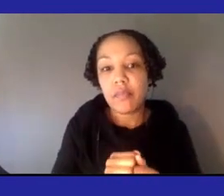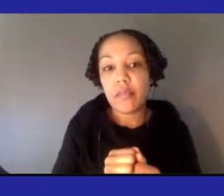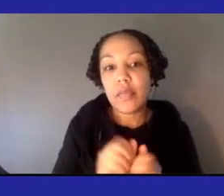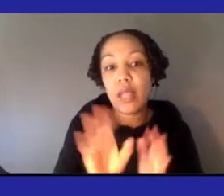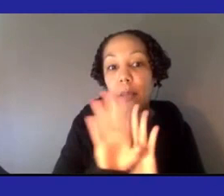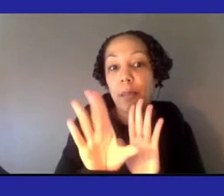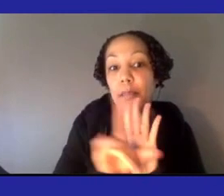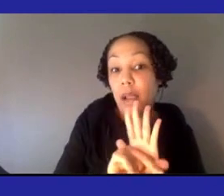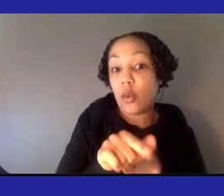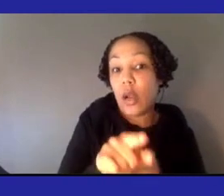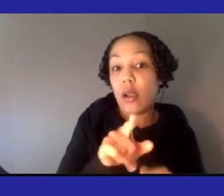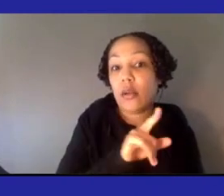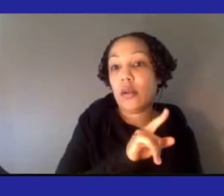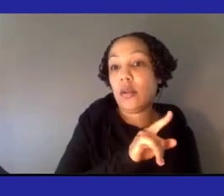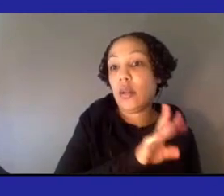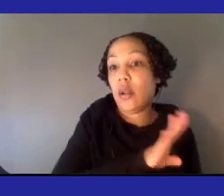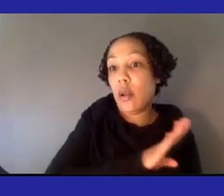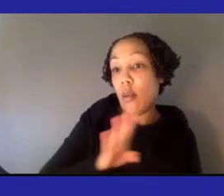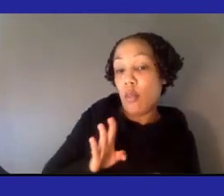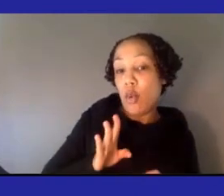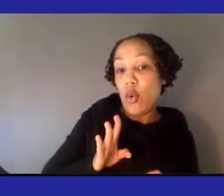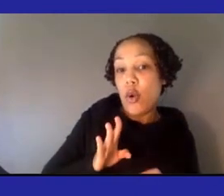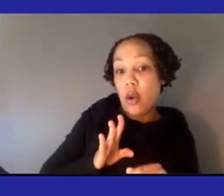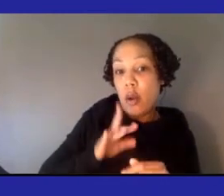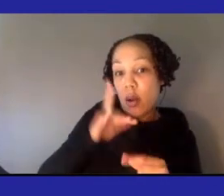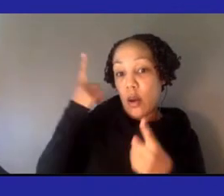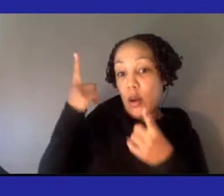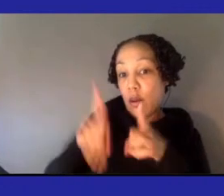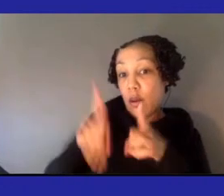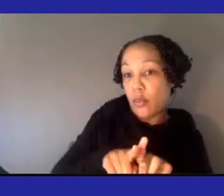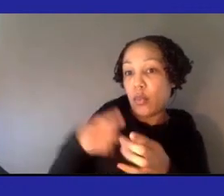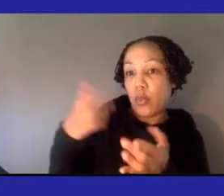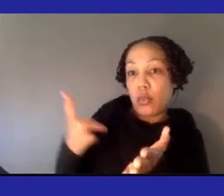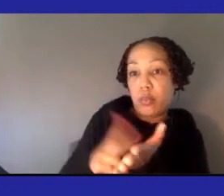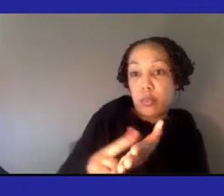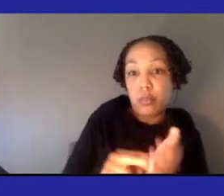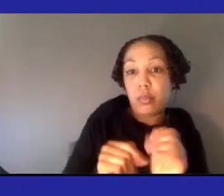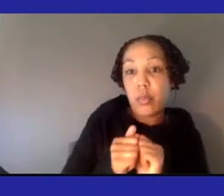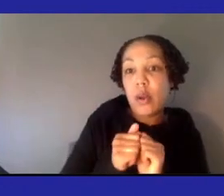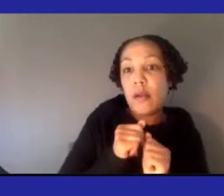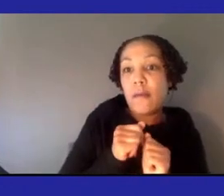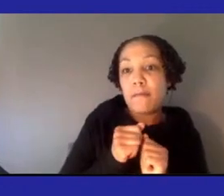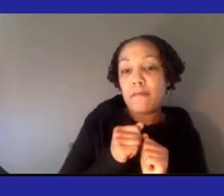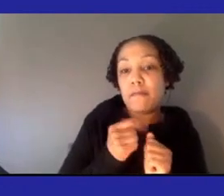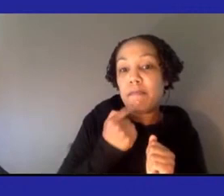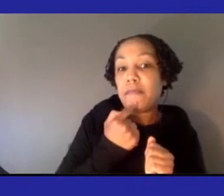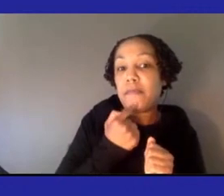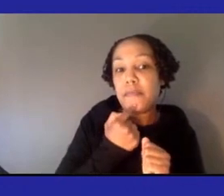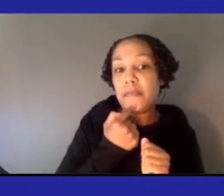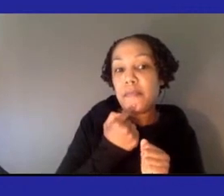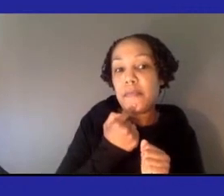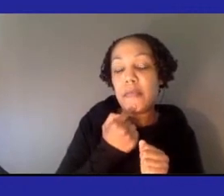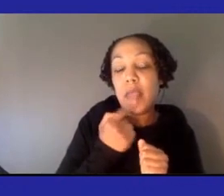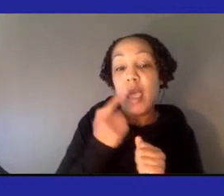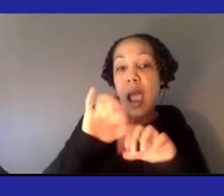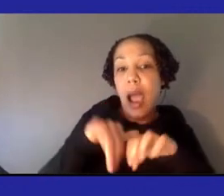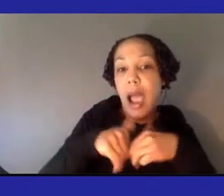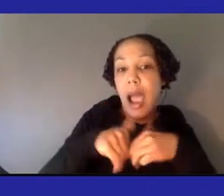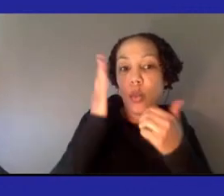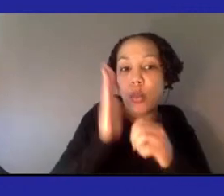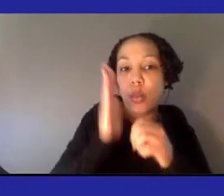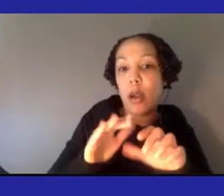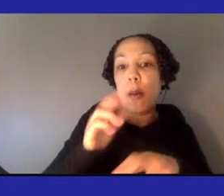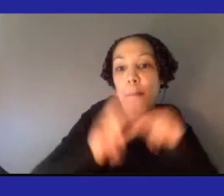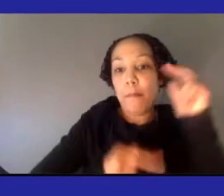directors approved the lease agreement for the space in March of 2023, and we're back today to talk about how we're going to build out the space to create this